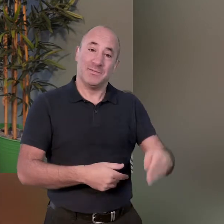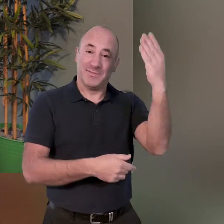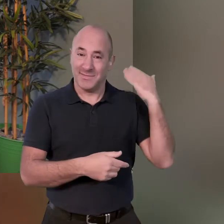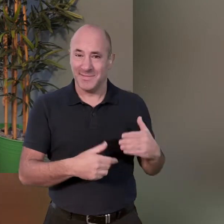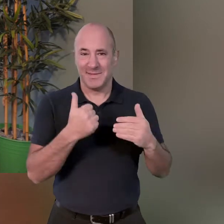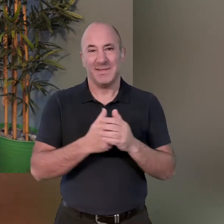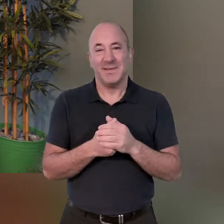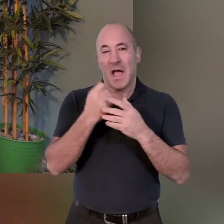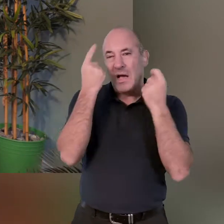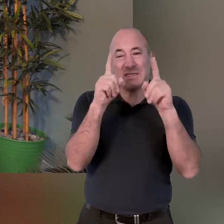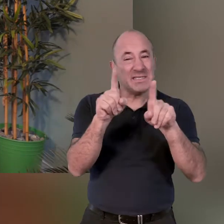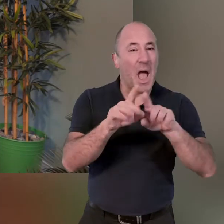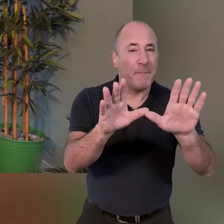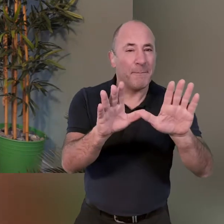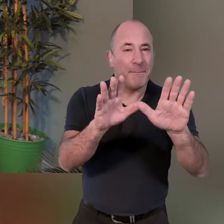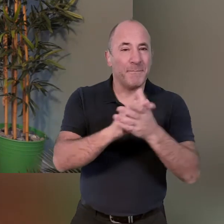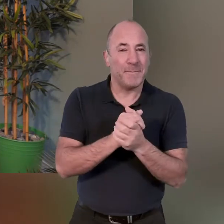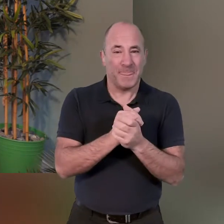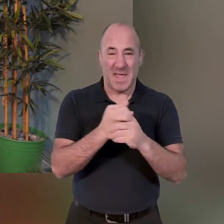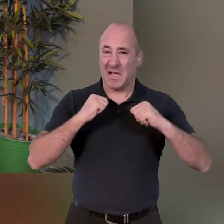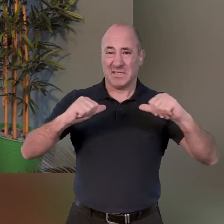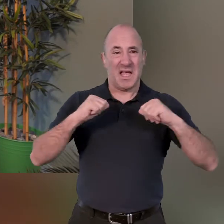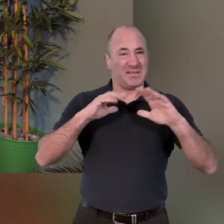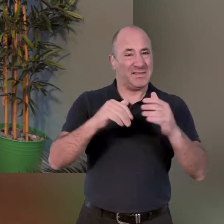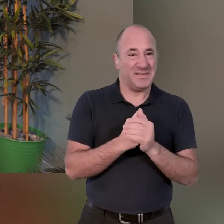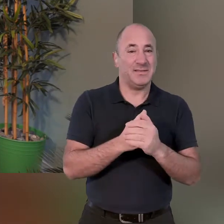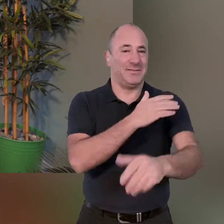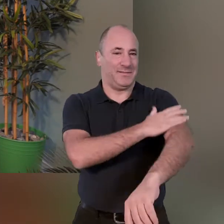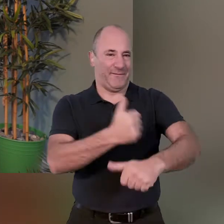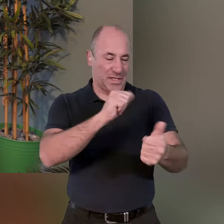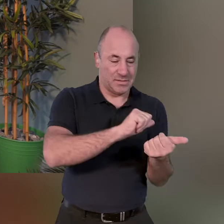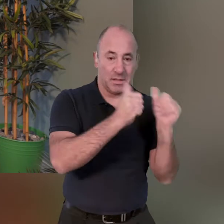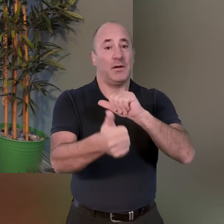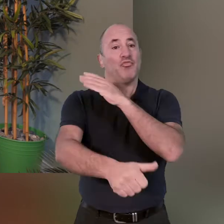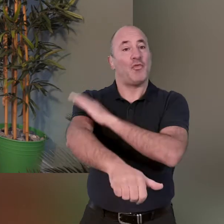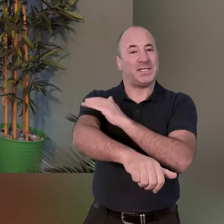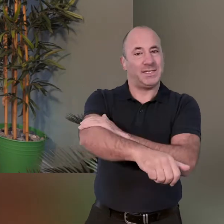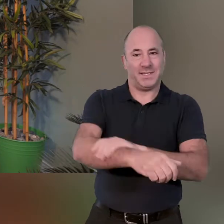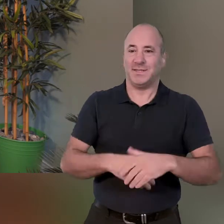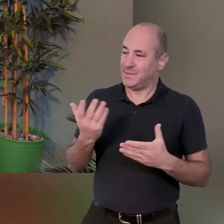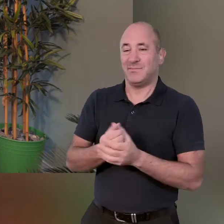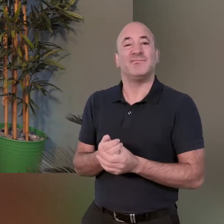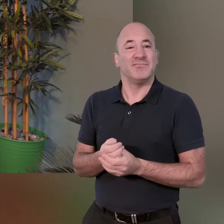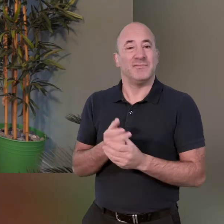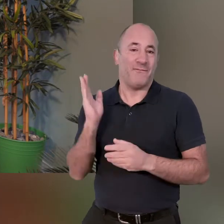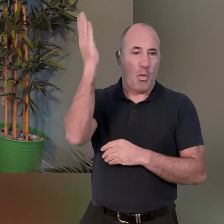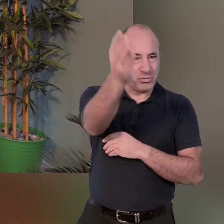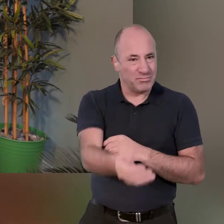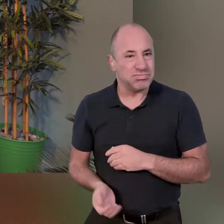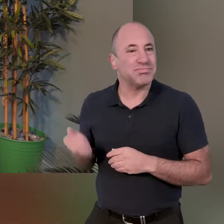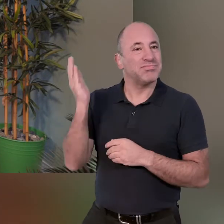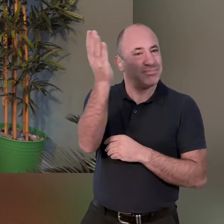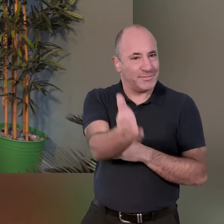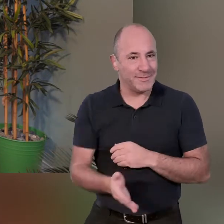idea. And again, any point during any of these exercises, let's change arms. So going forward with the other arm now. Any point during